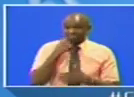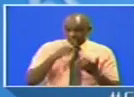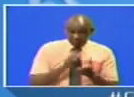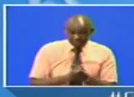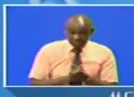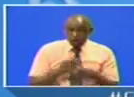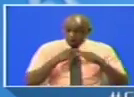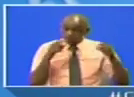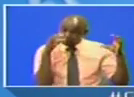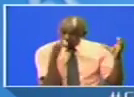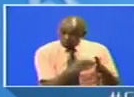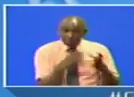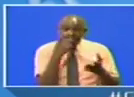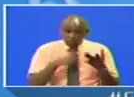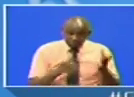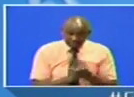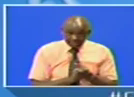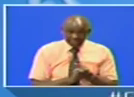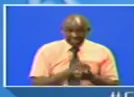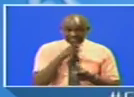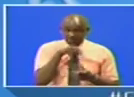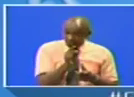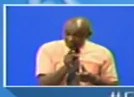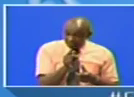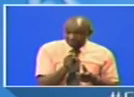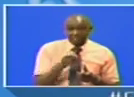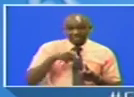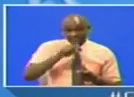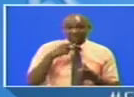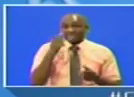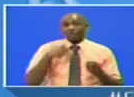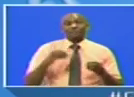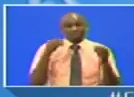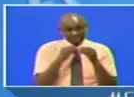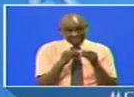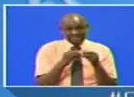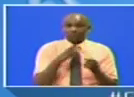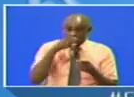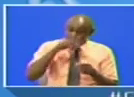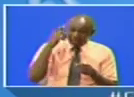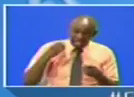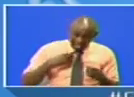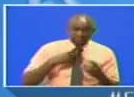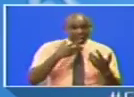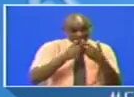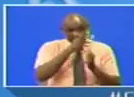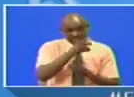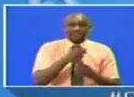the opposition grouping revived the controversial pledge to set up a parallel tallying system for election results.